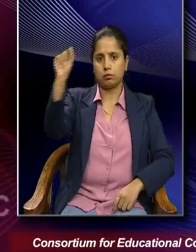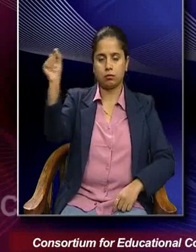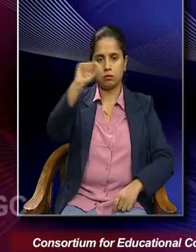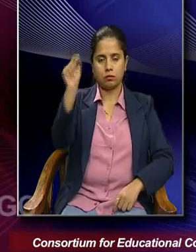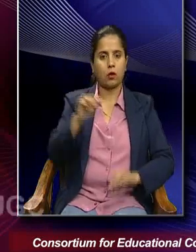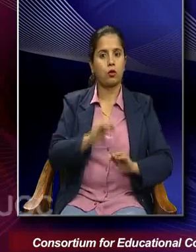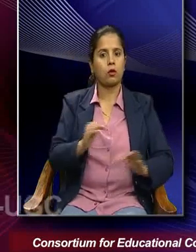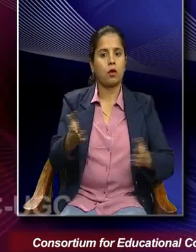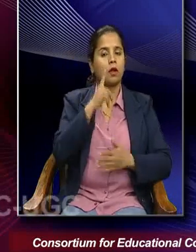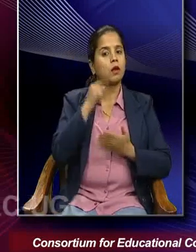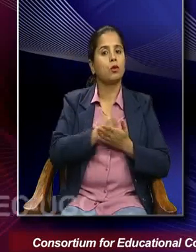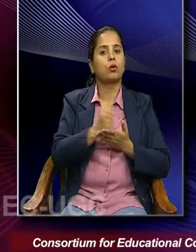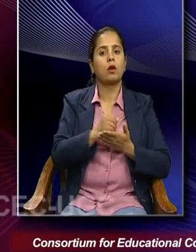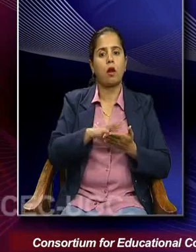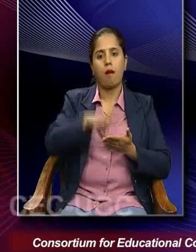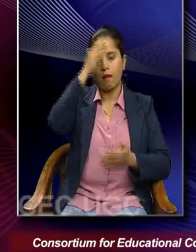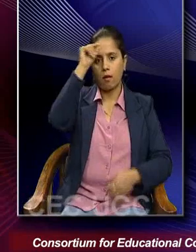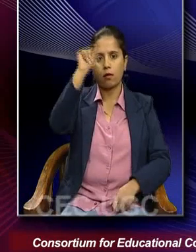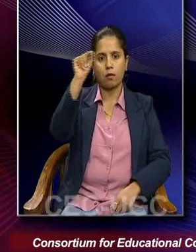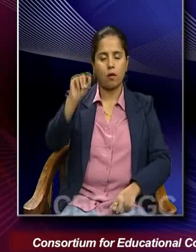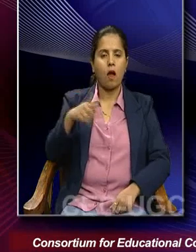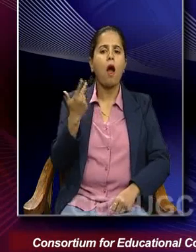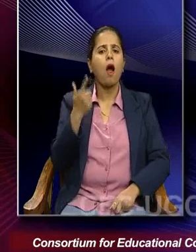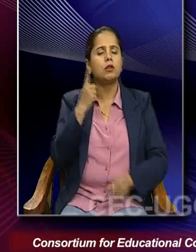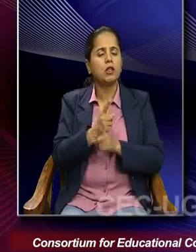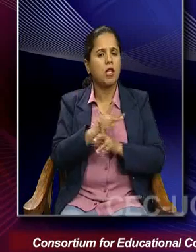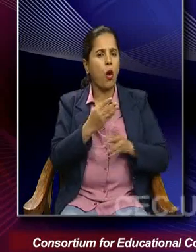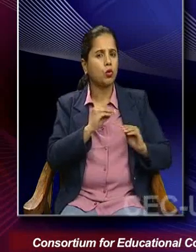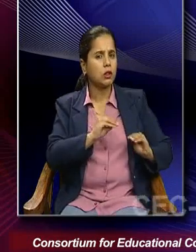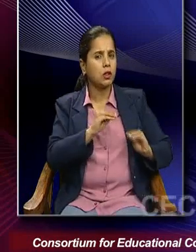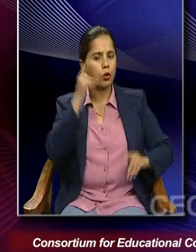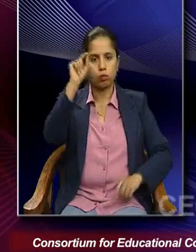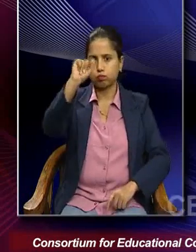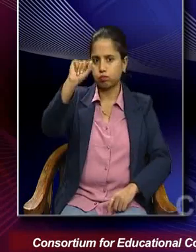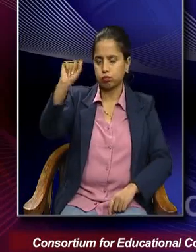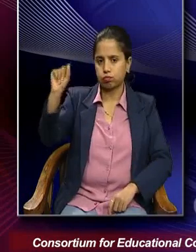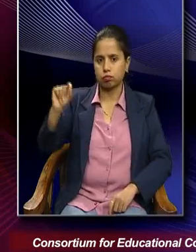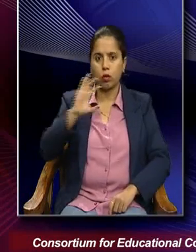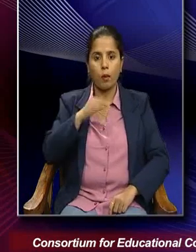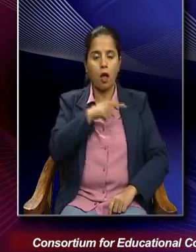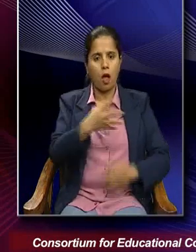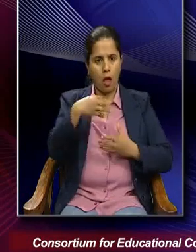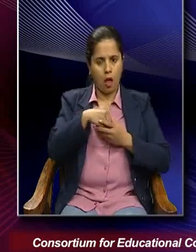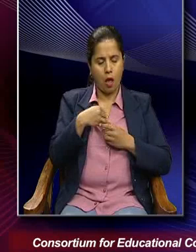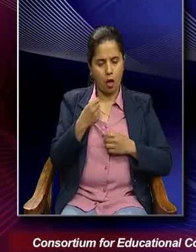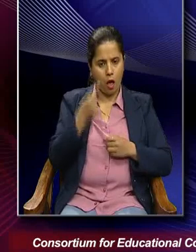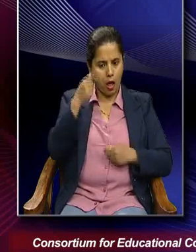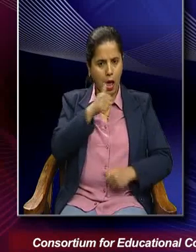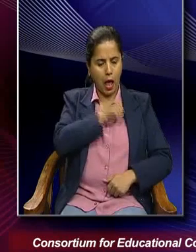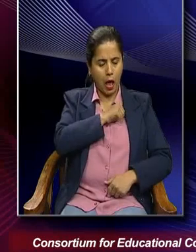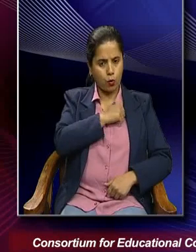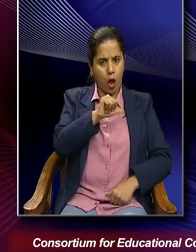third stage is game stage. So, in playing a game, the child comes to see